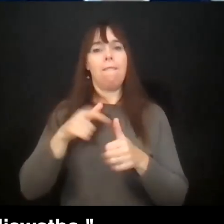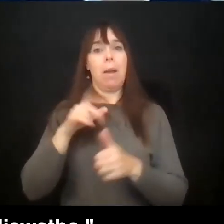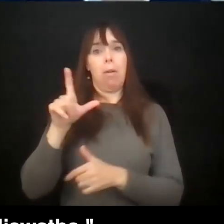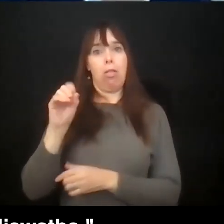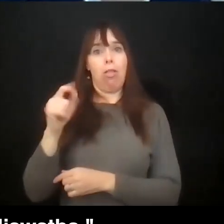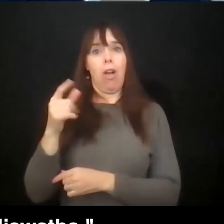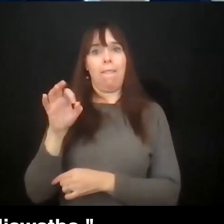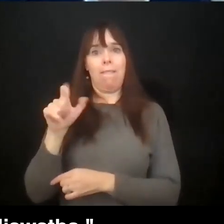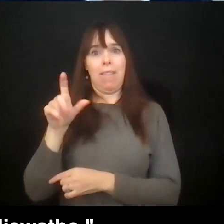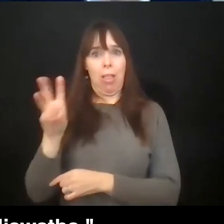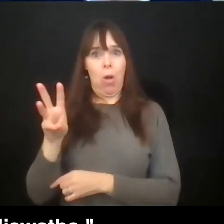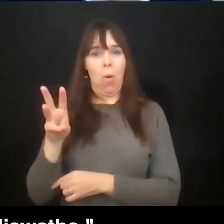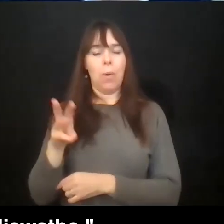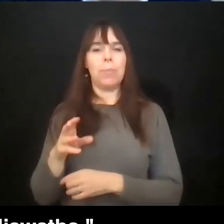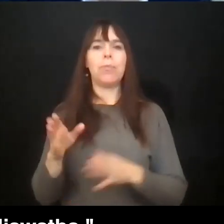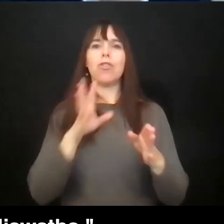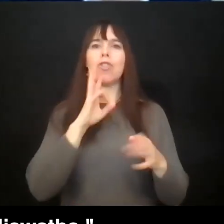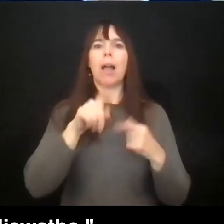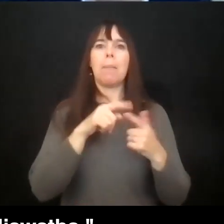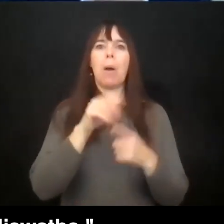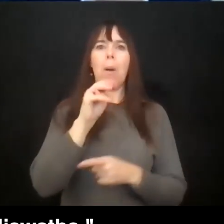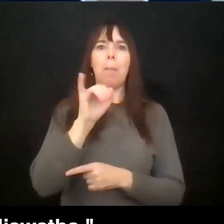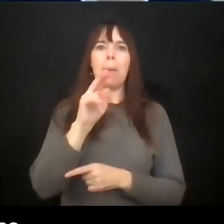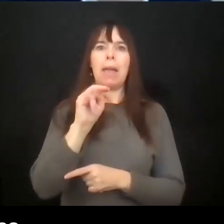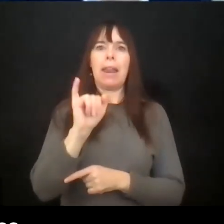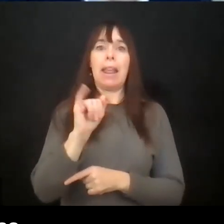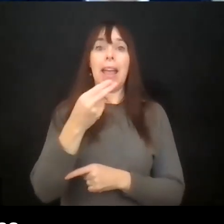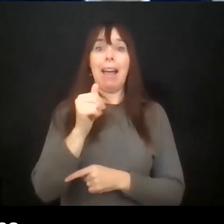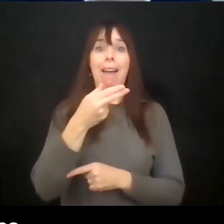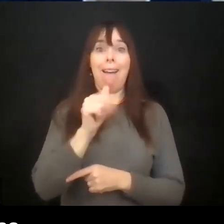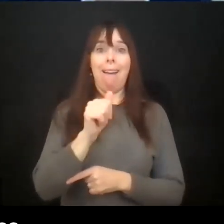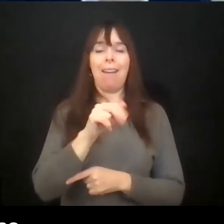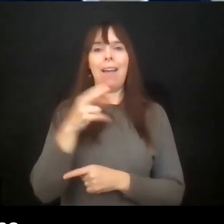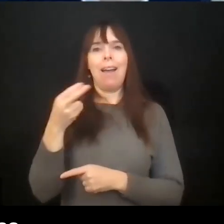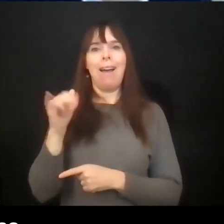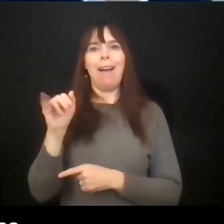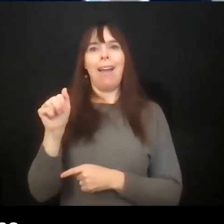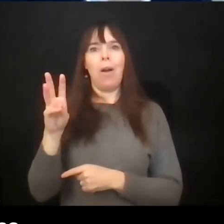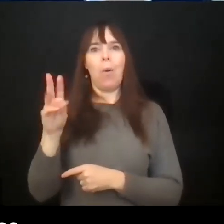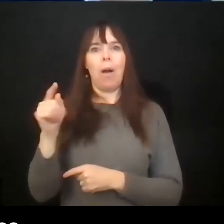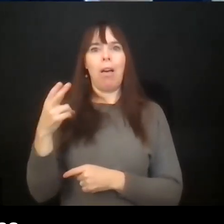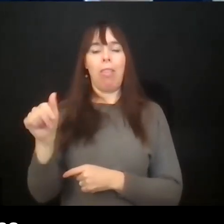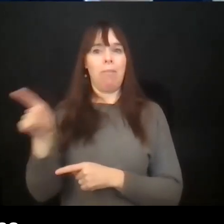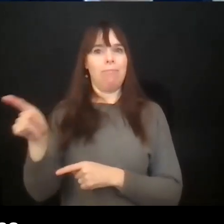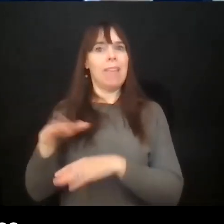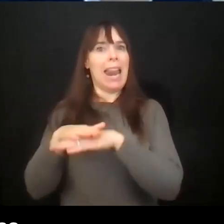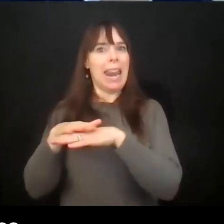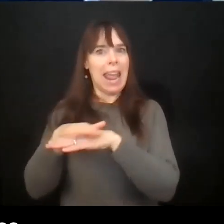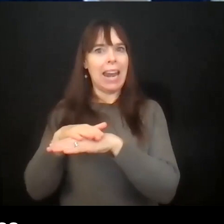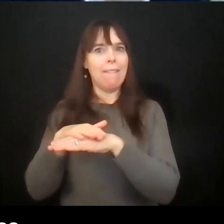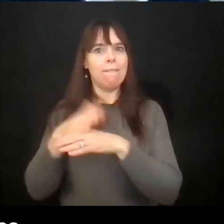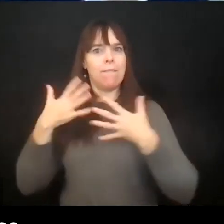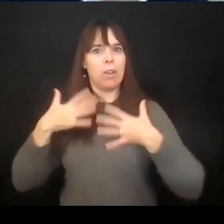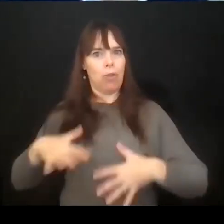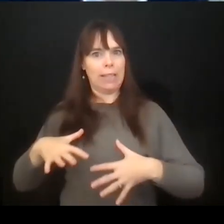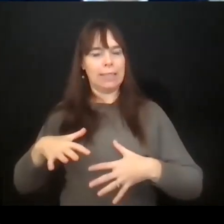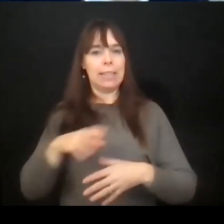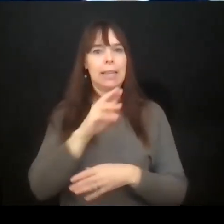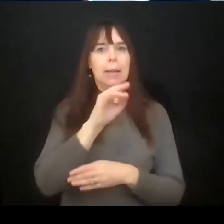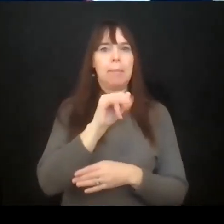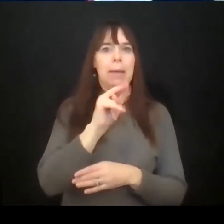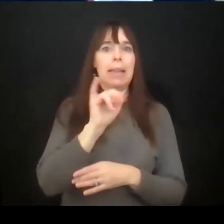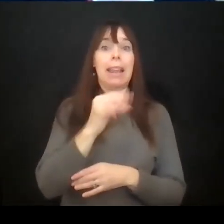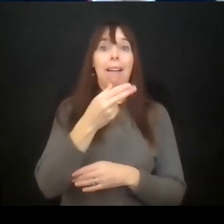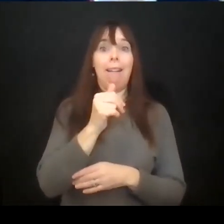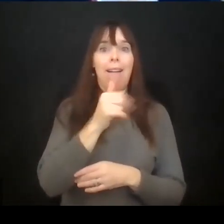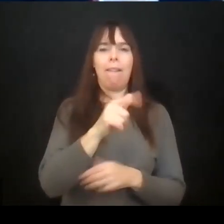Minnehaha and Hiawatha. Hiawatha is in Native American dress. Minnehaha